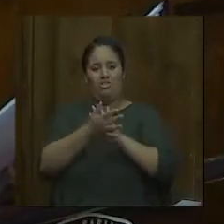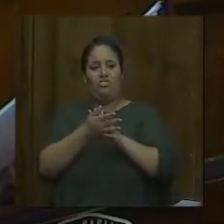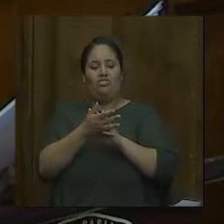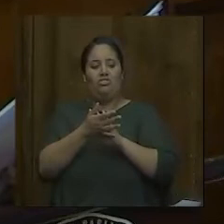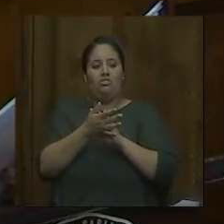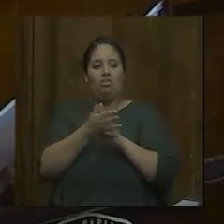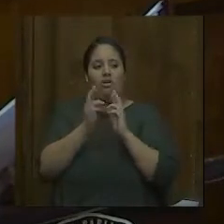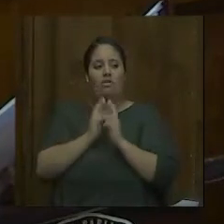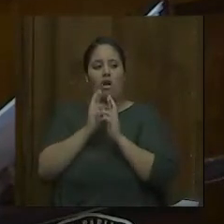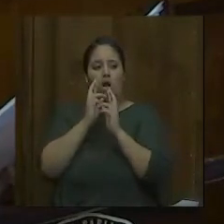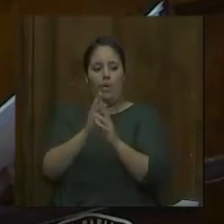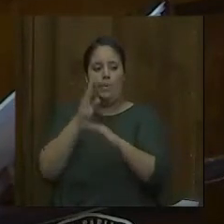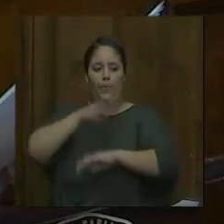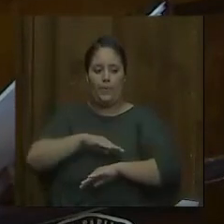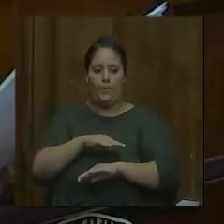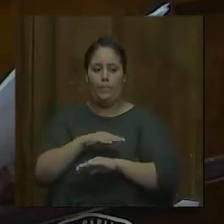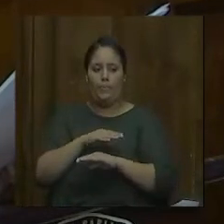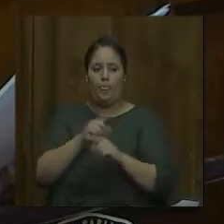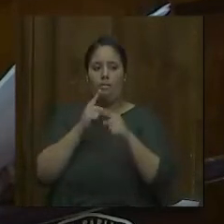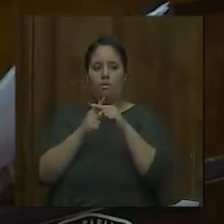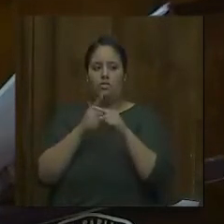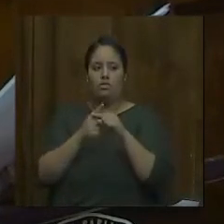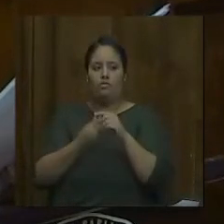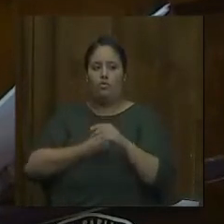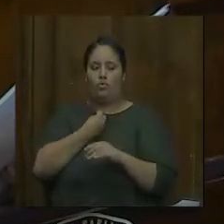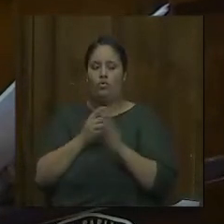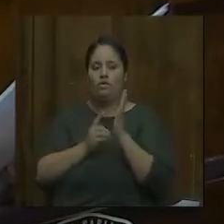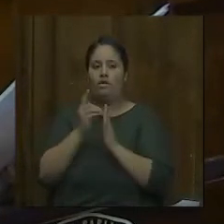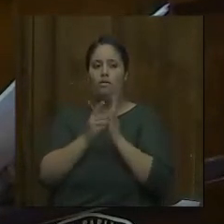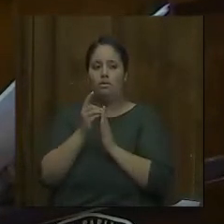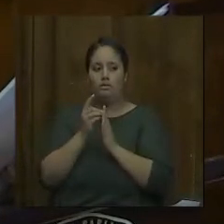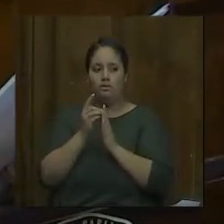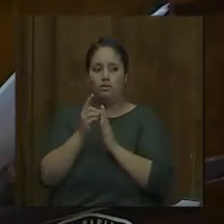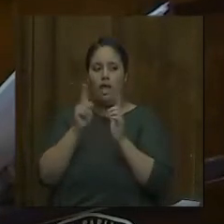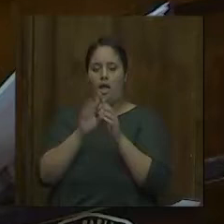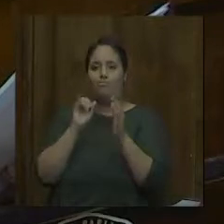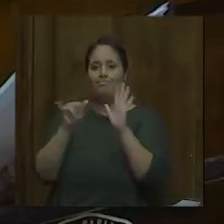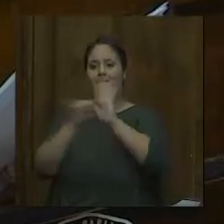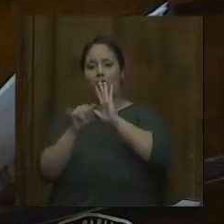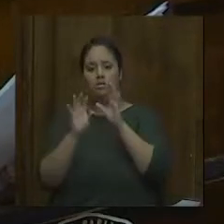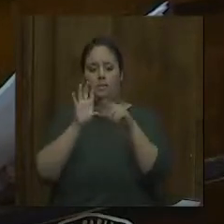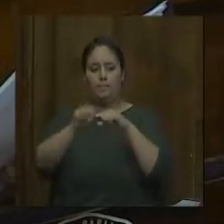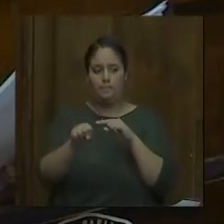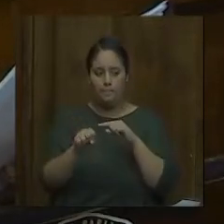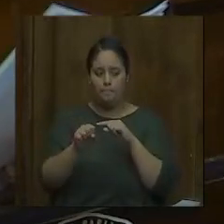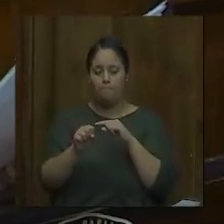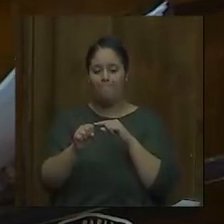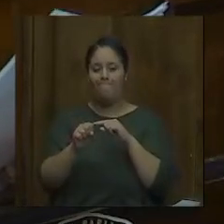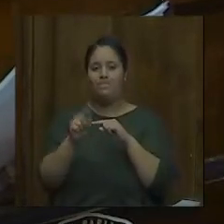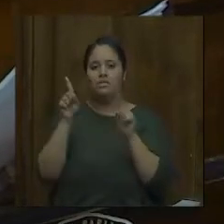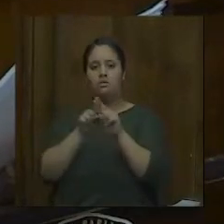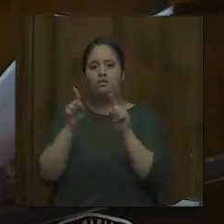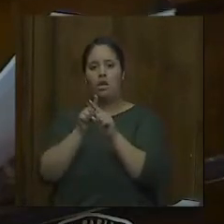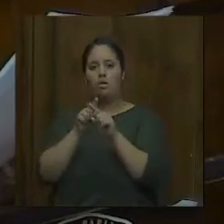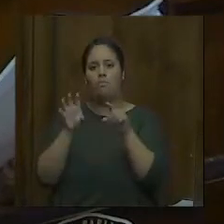social ills as they contribute to positive youth development and negotiate a collective identity, one which inspires prosperity